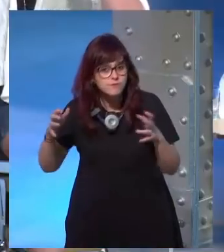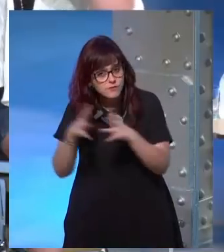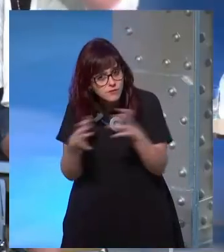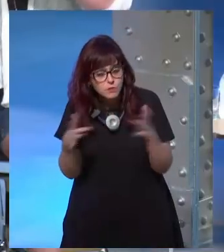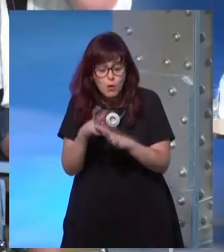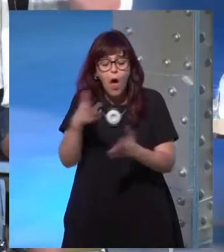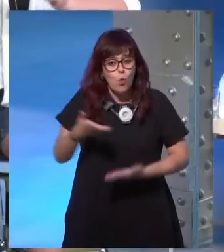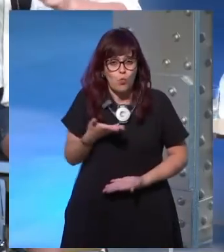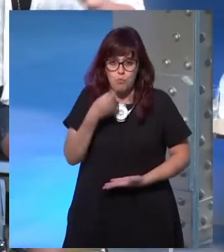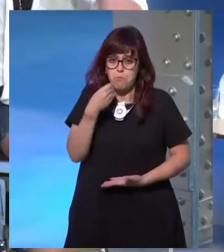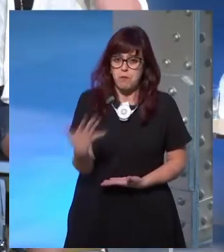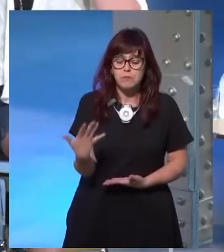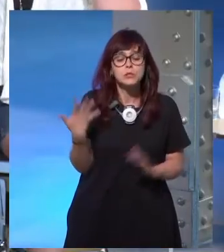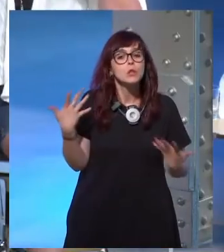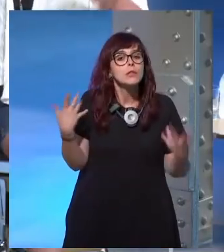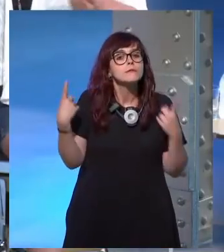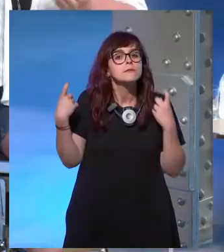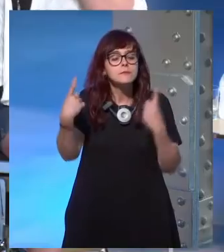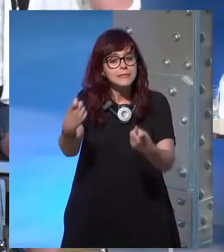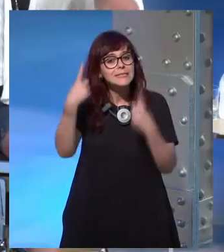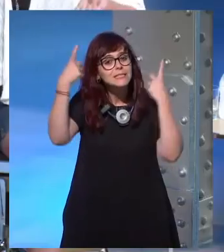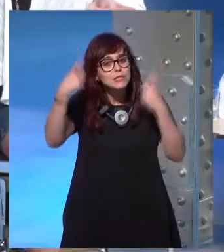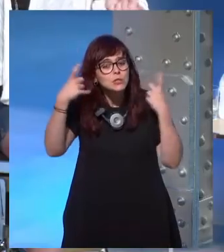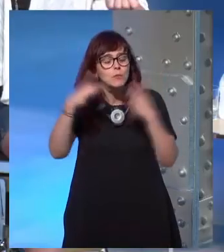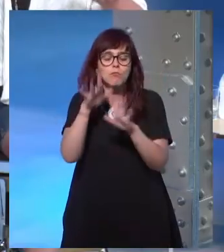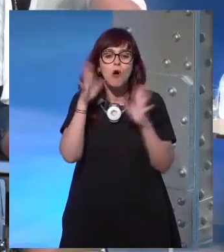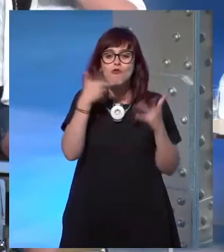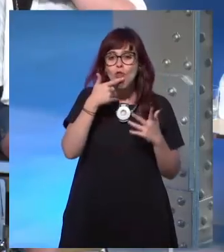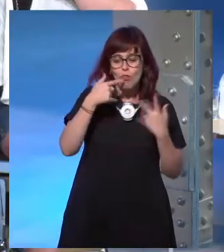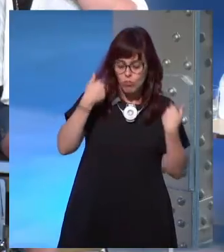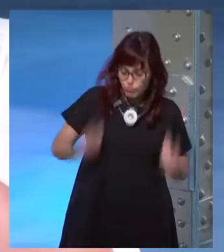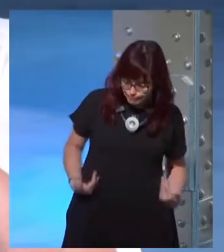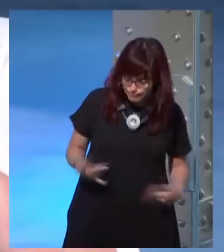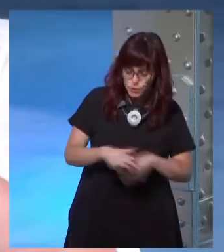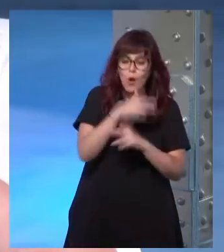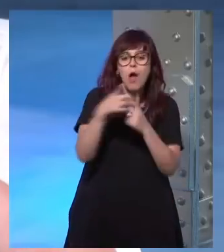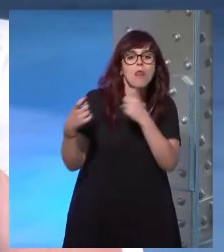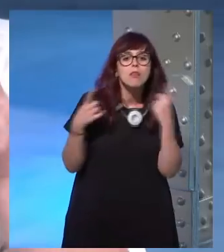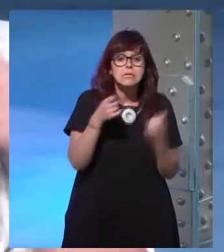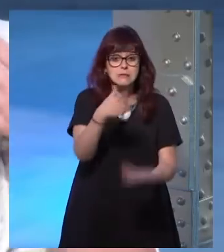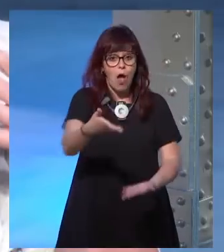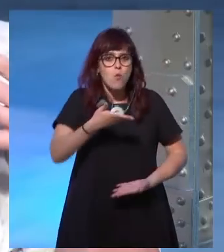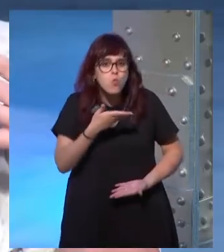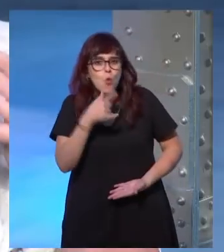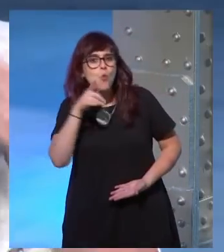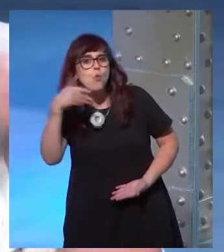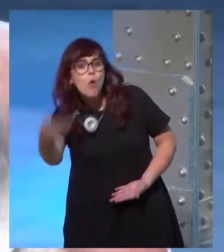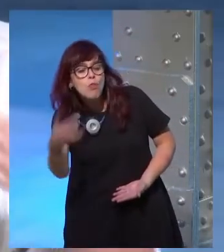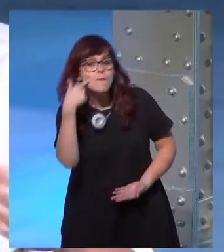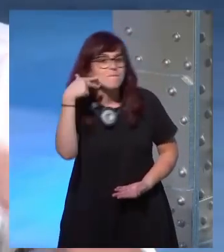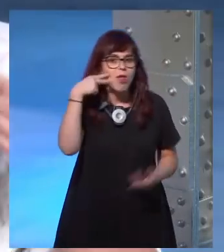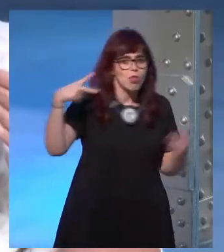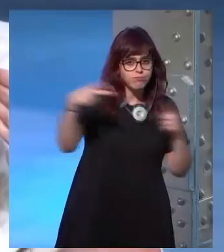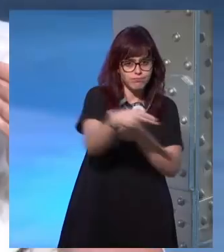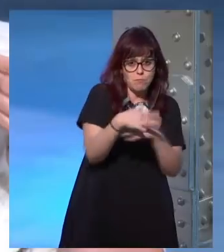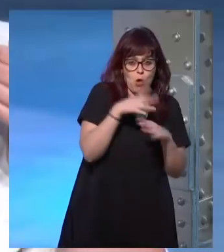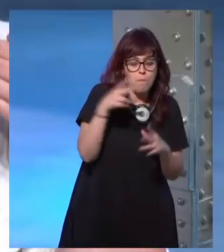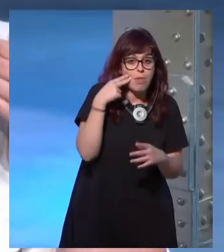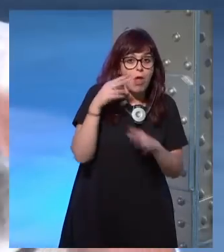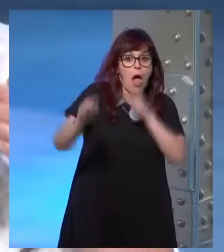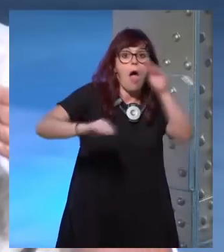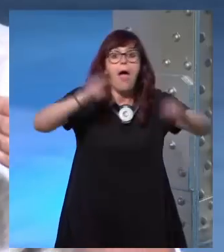to learn when that point is that you need help and not be afraid to ask for help. I actually had told myself I don't want to go in